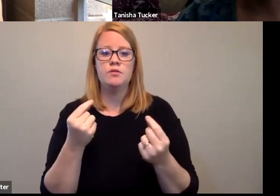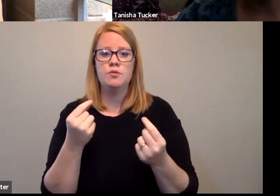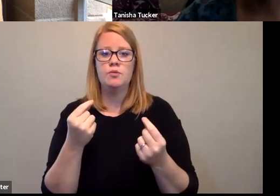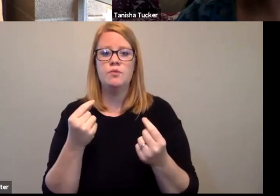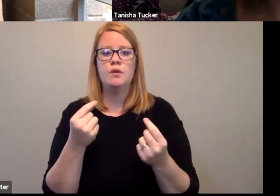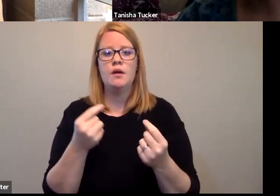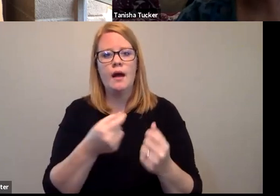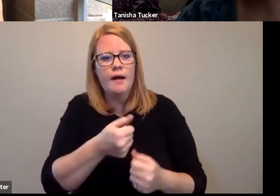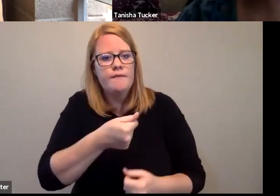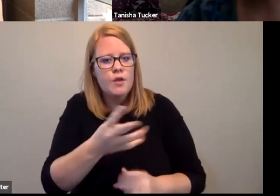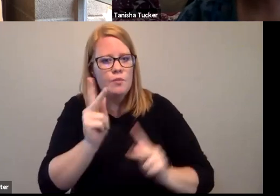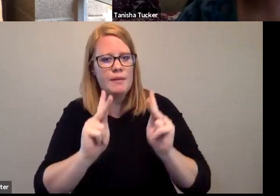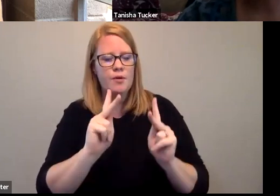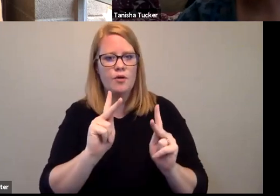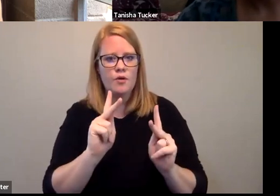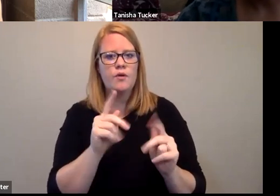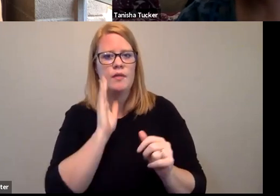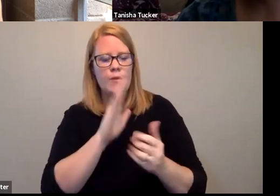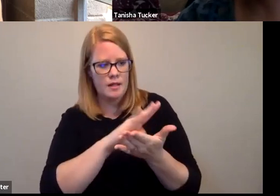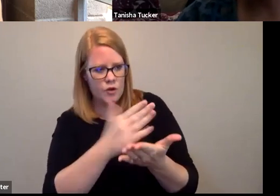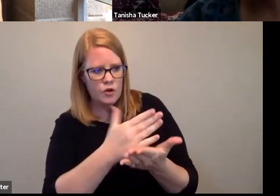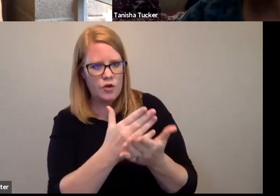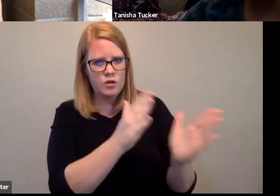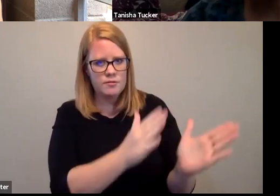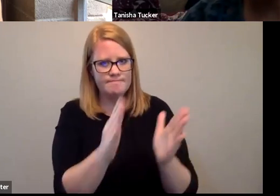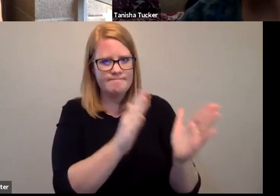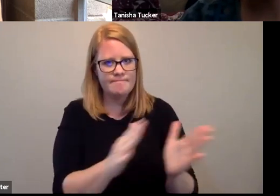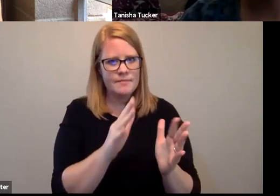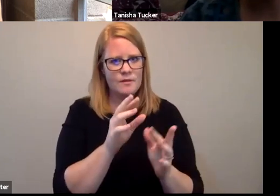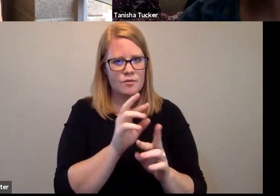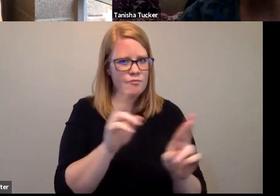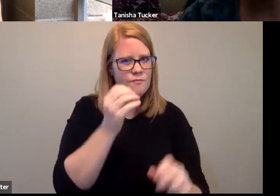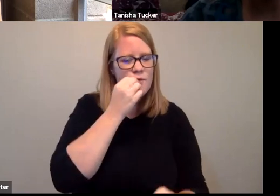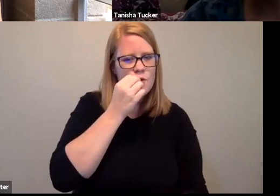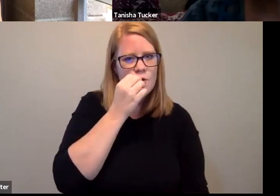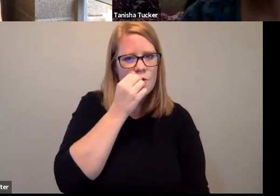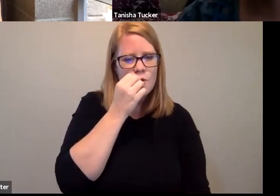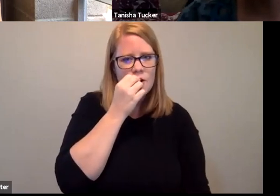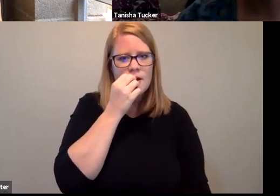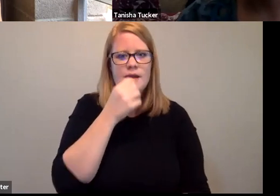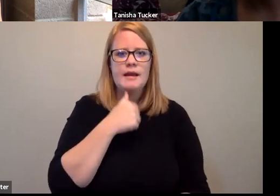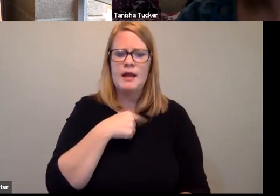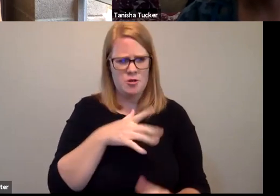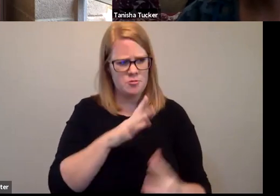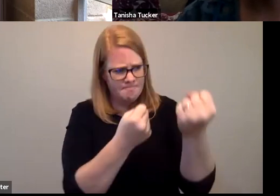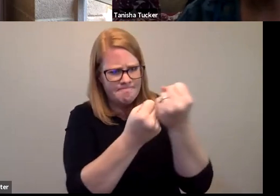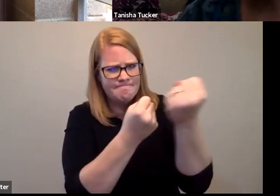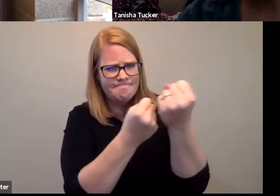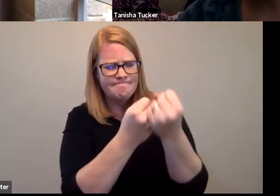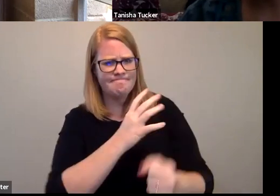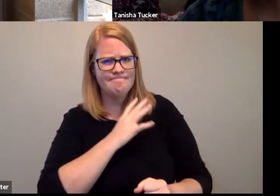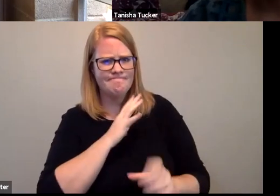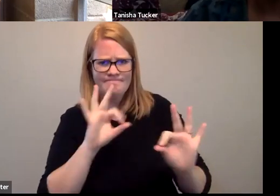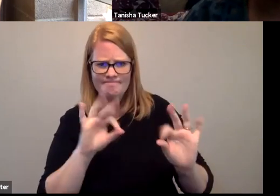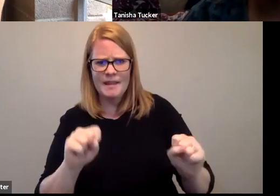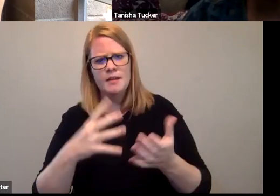and a couple coworkers. And I said, no, that's good. So at least we now have the technology on hand